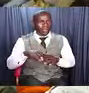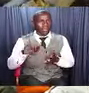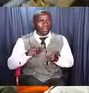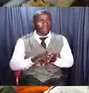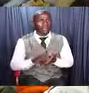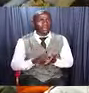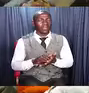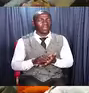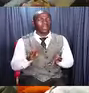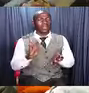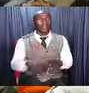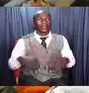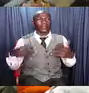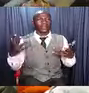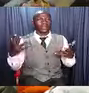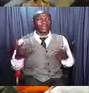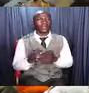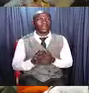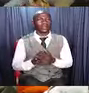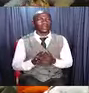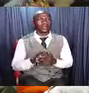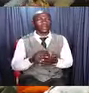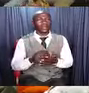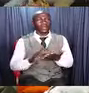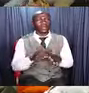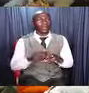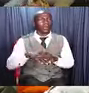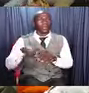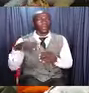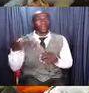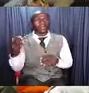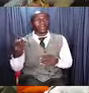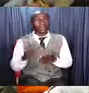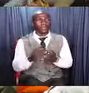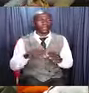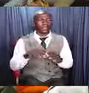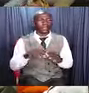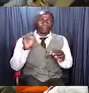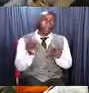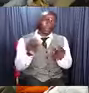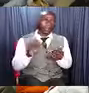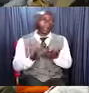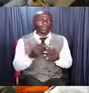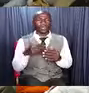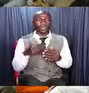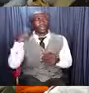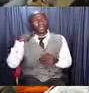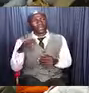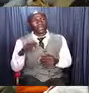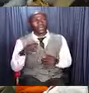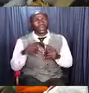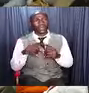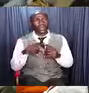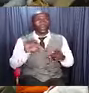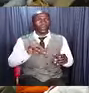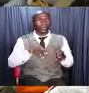abide in it. Hallelujah. Hallelujah. You are sometimes outside, uchungu, sometimes bitterness chuki, or hatred